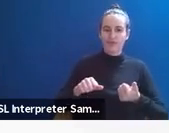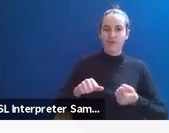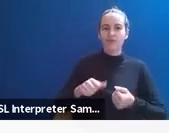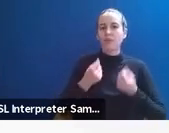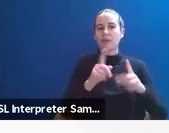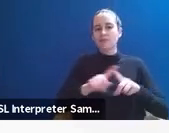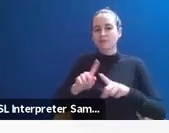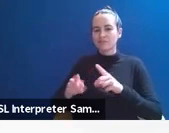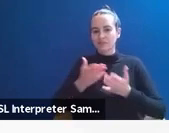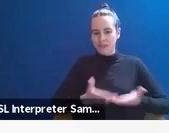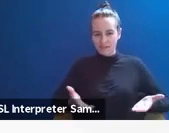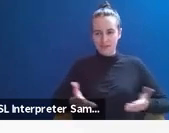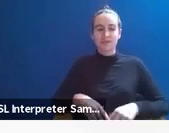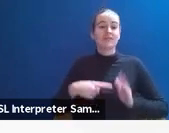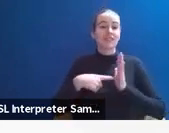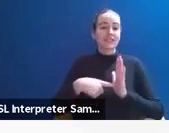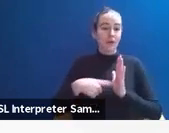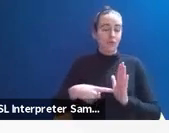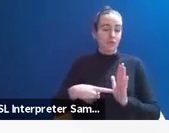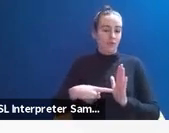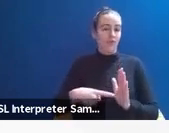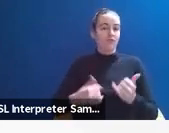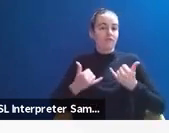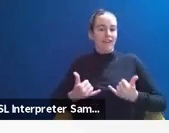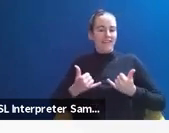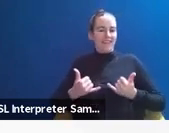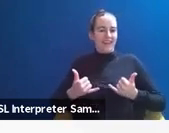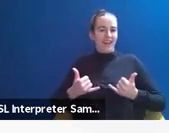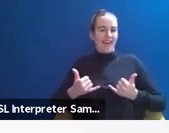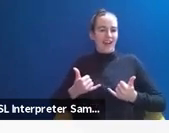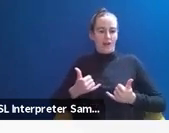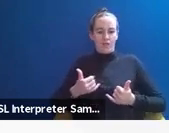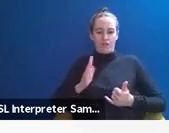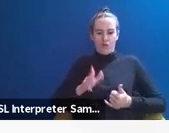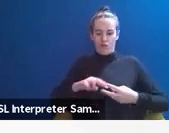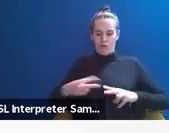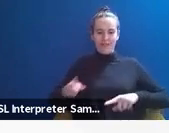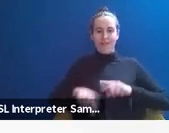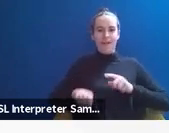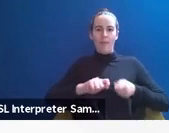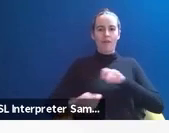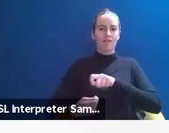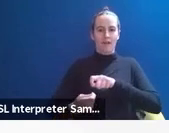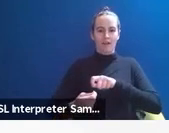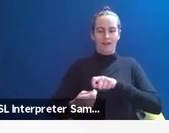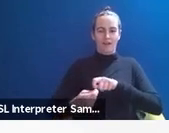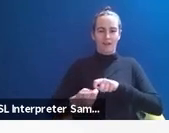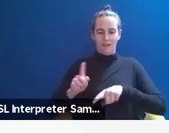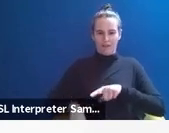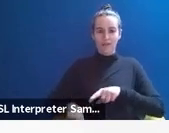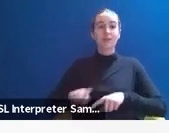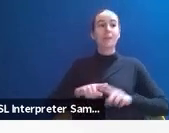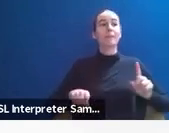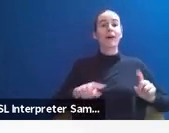factors. For example, currently we cannot modify our genetics yet. However, we can modify our